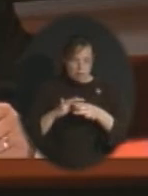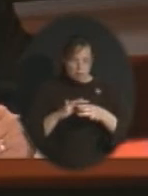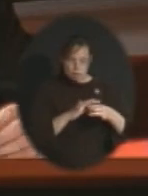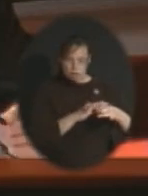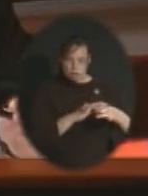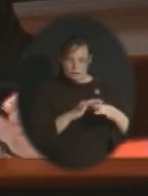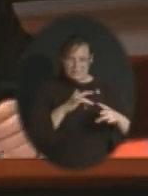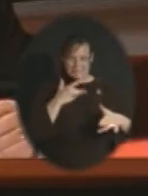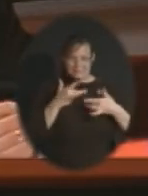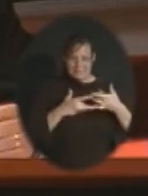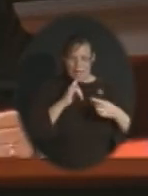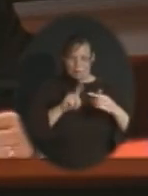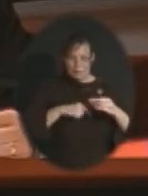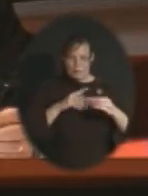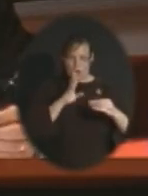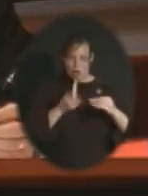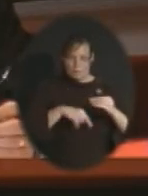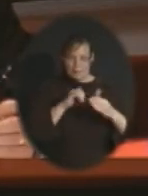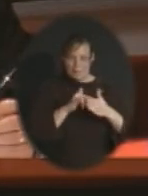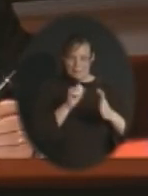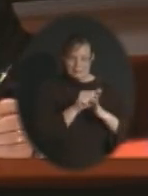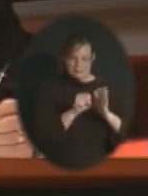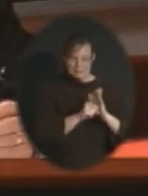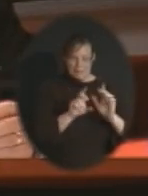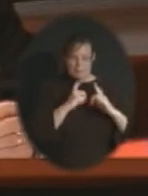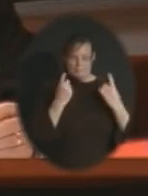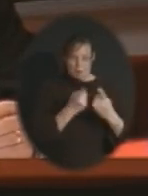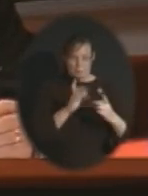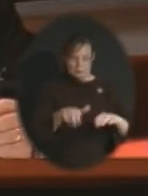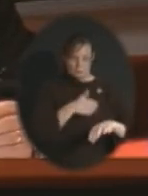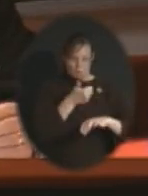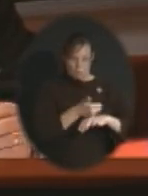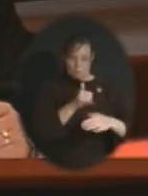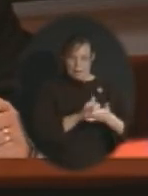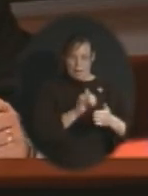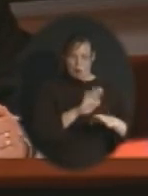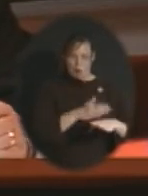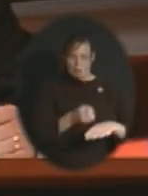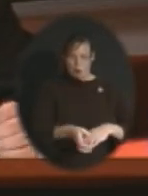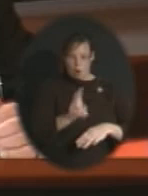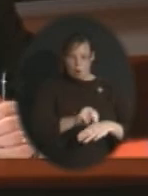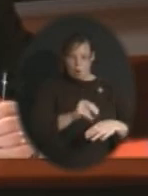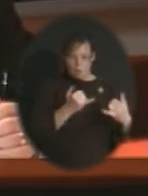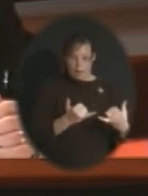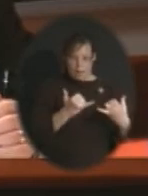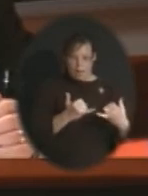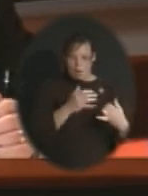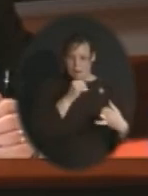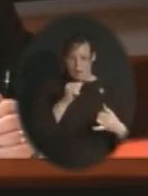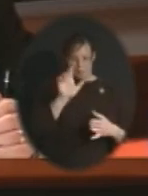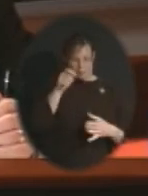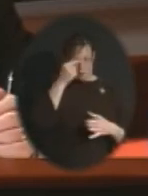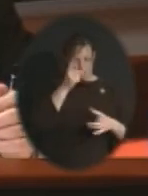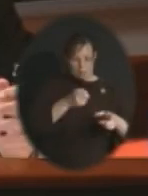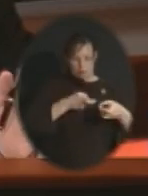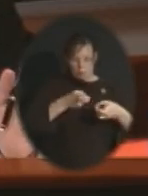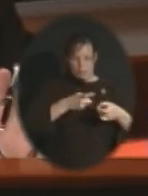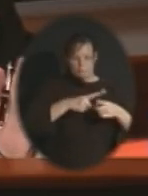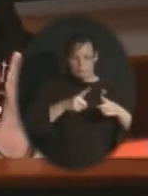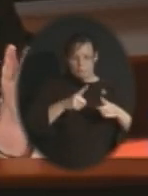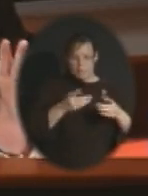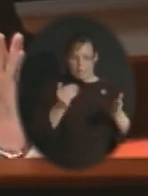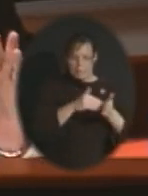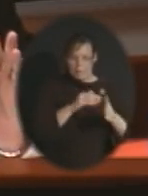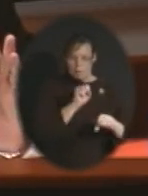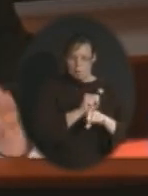kind of exciting when they talk about that. The State Department is forming that on their own already now, and not at a government directive, to again